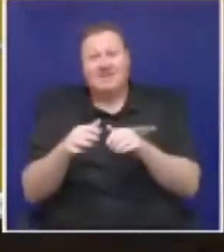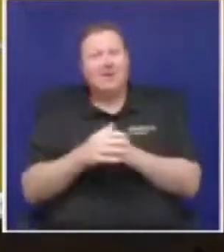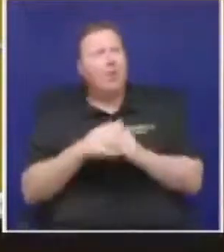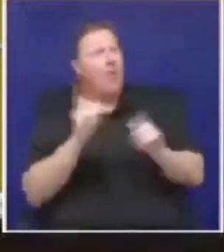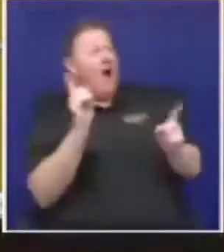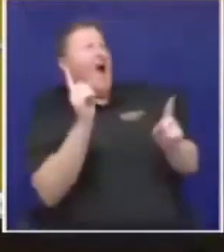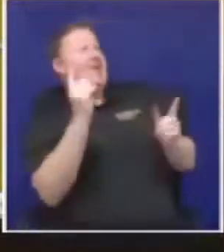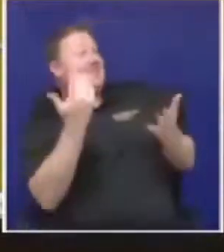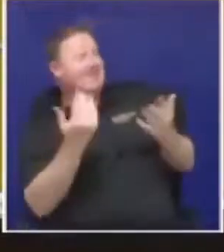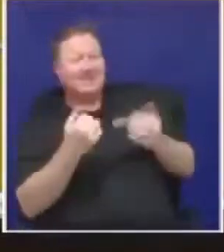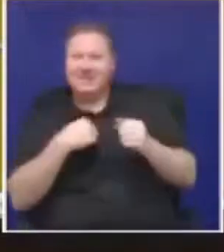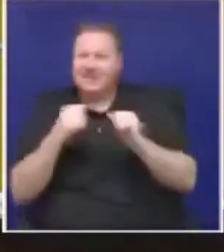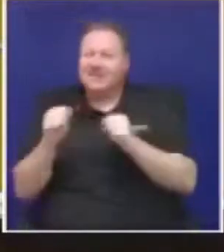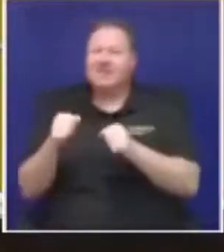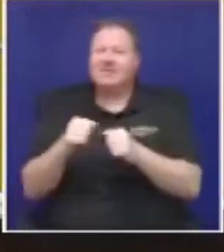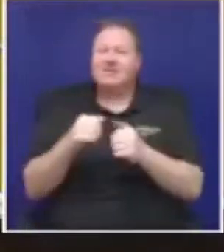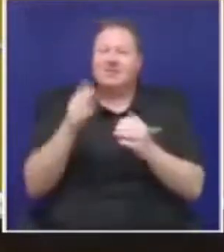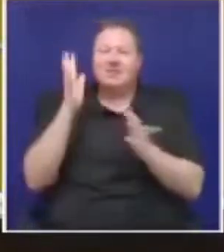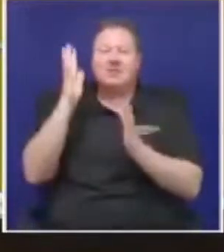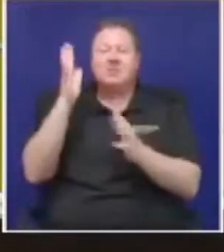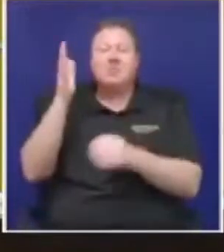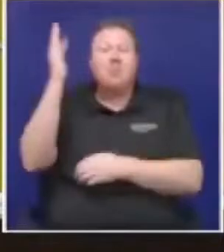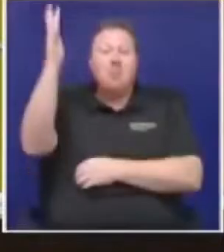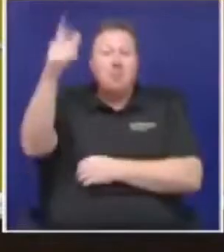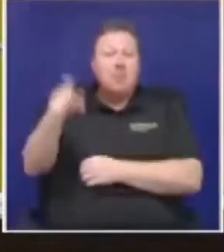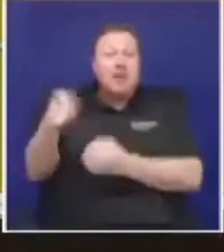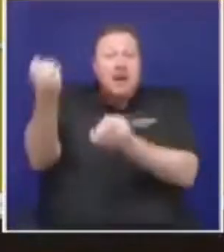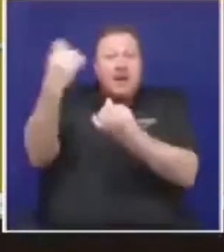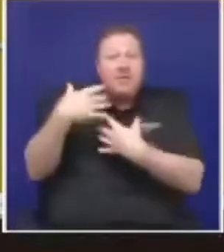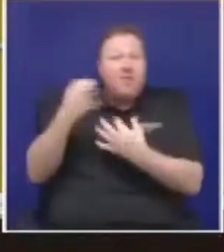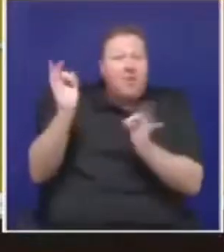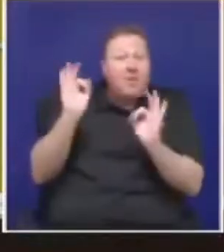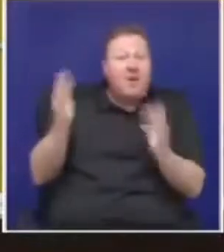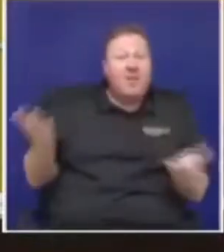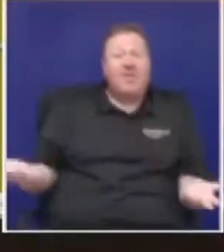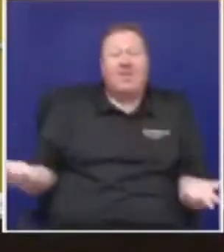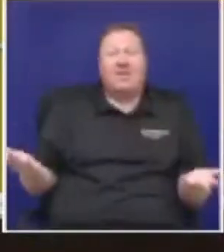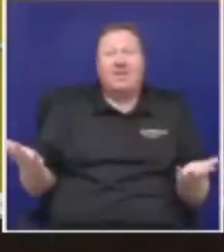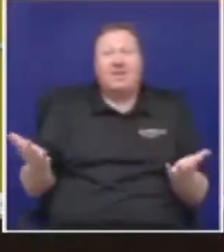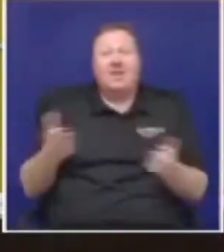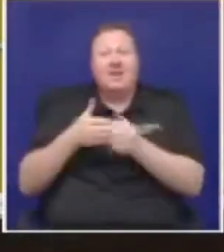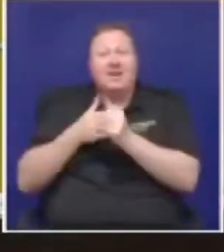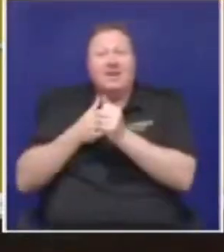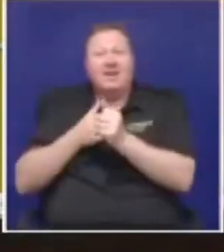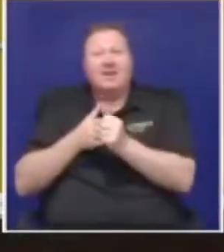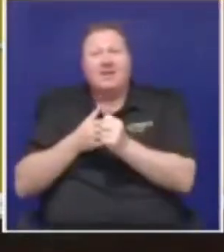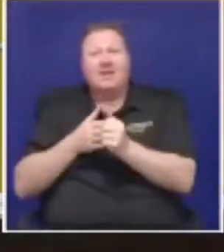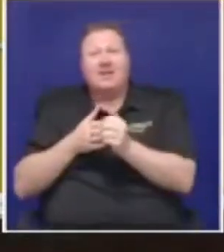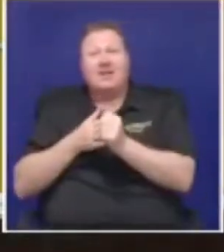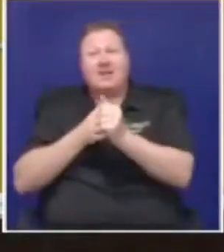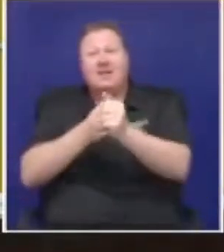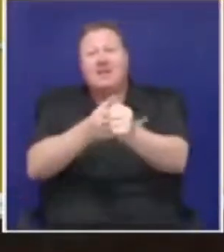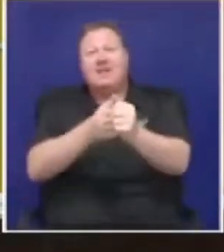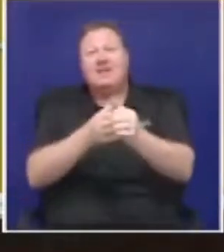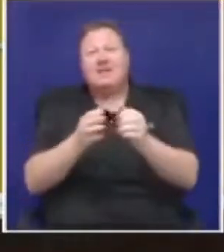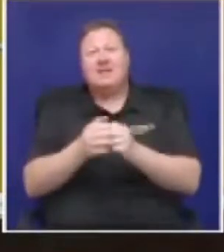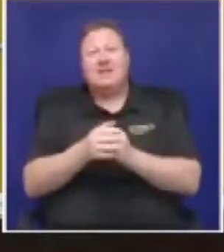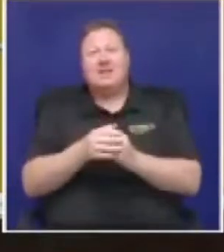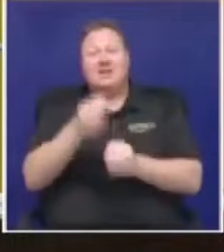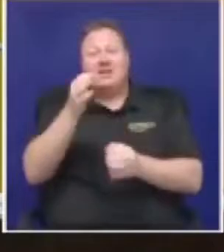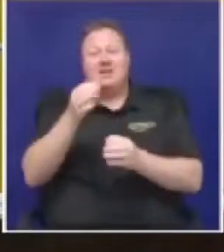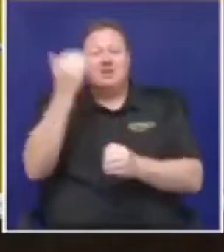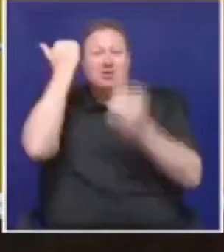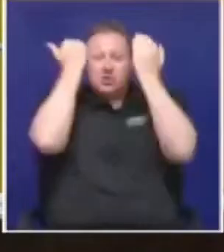Yes, that the speaker has been informed of. The leader of government business of MK is still Judge